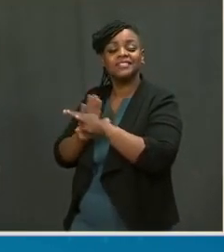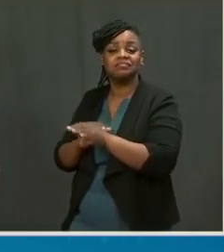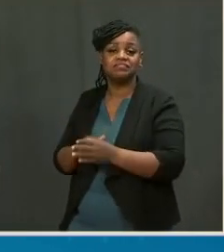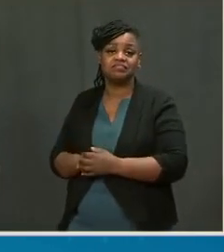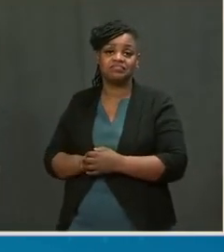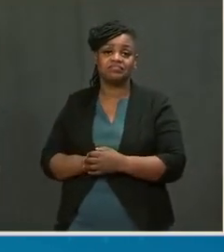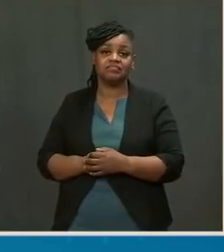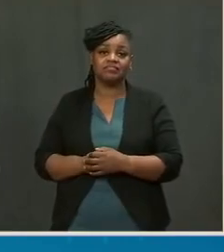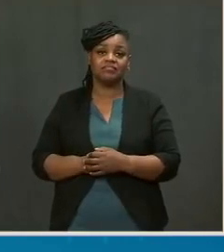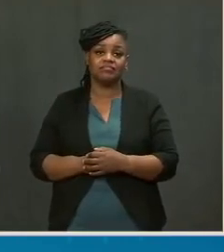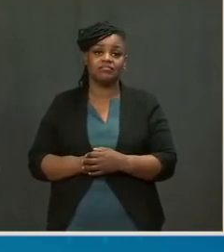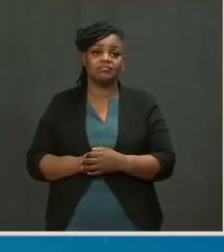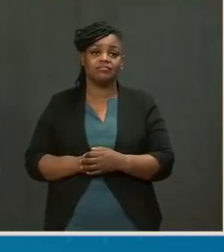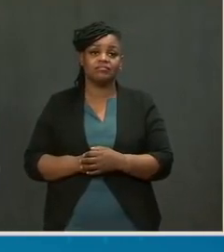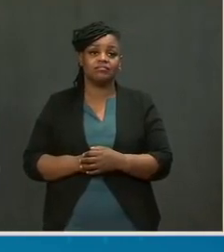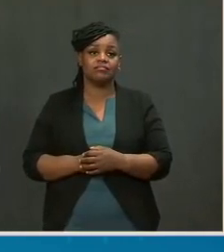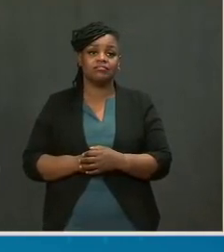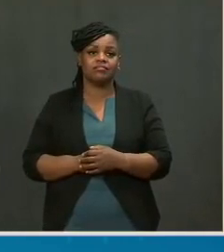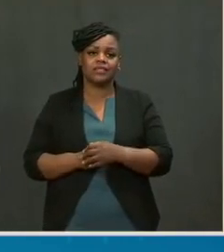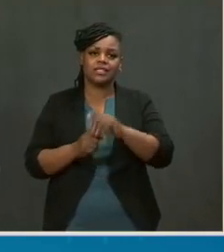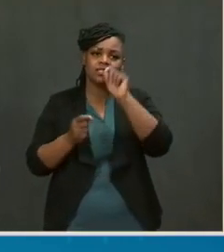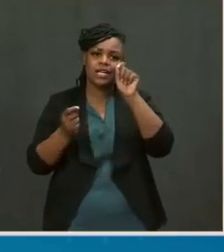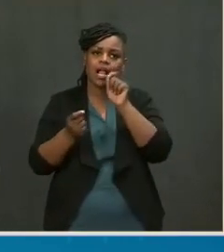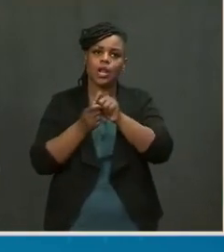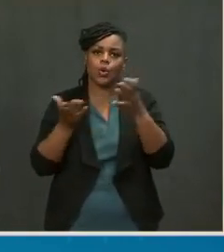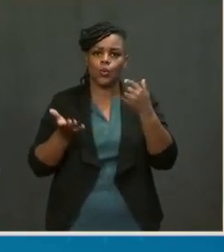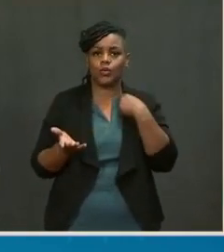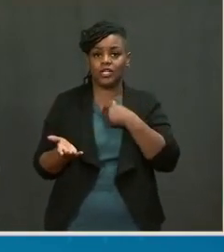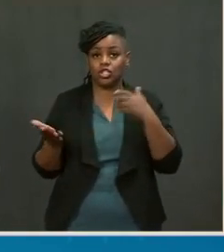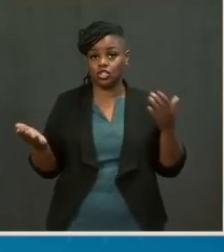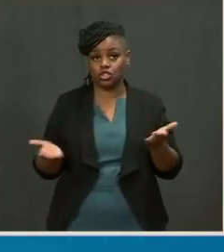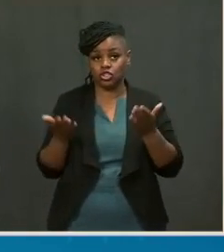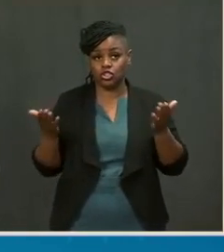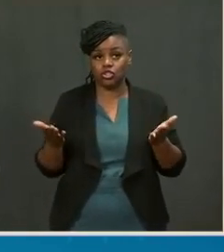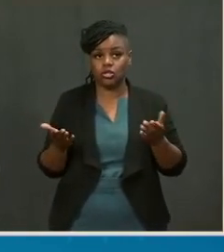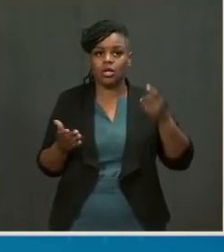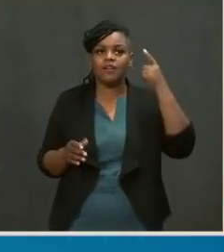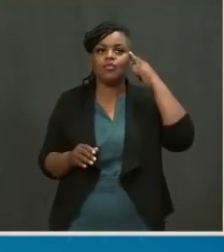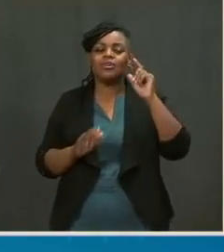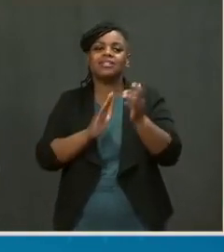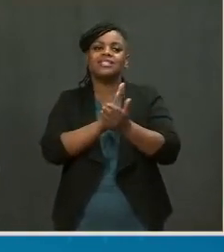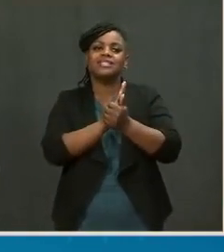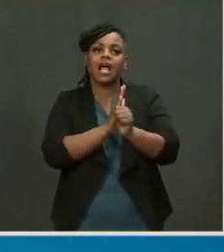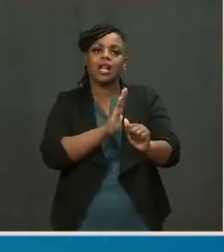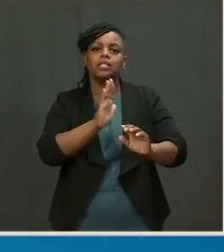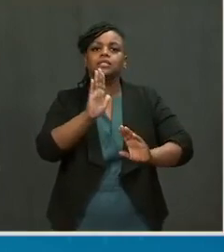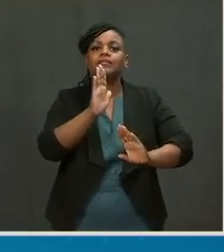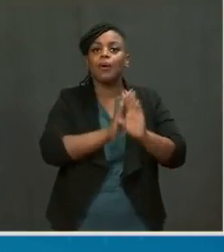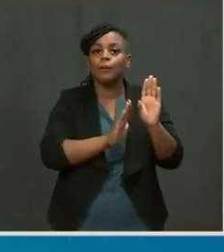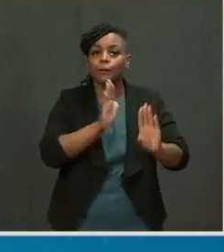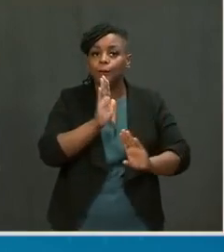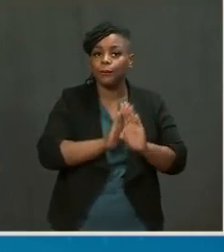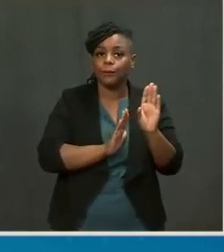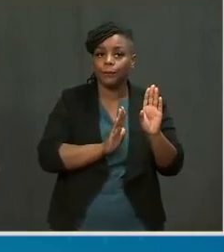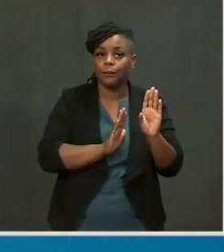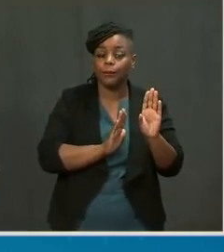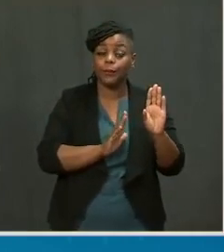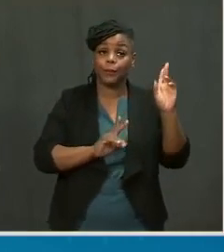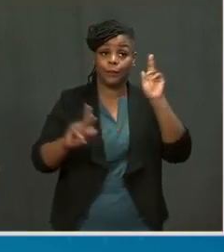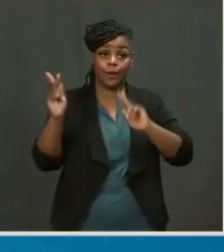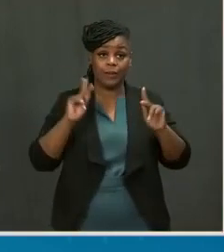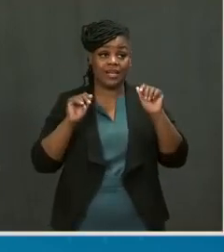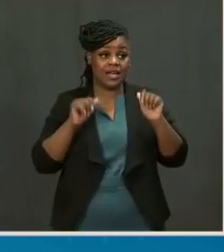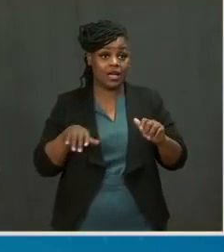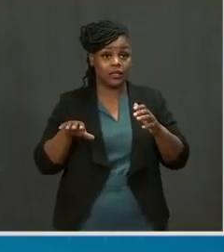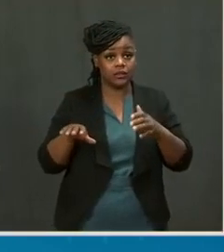what IBEW is doing here. The skills development to let people take on the jobs that are going to be about building